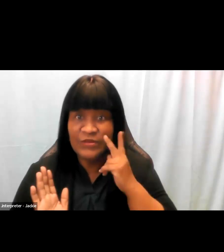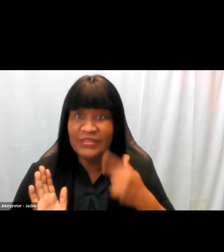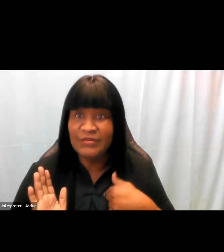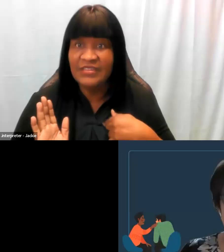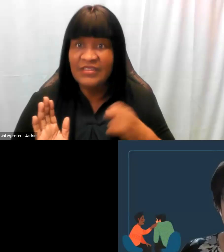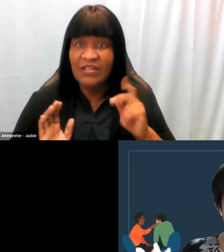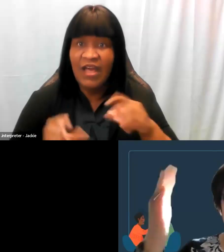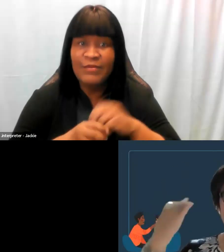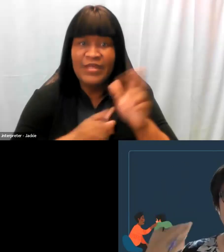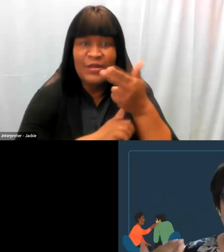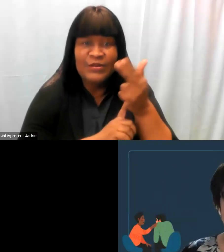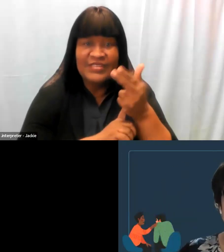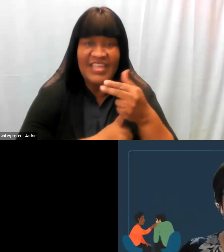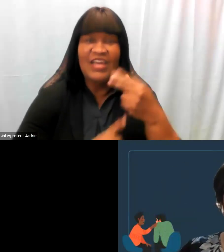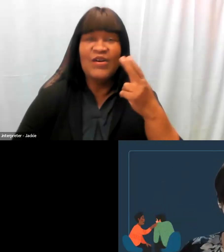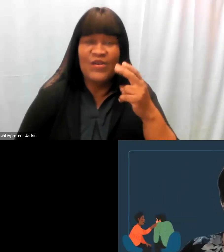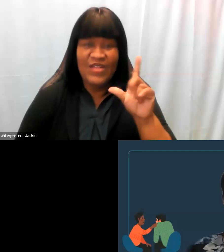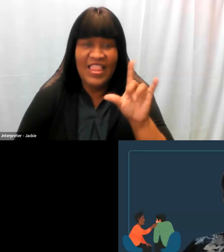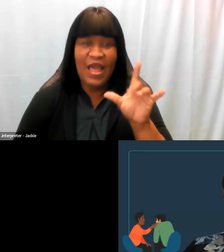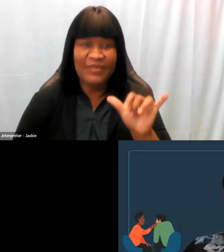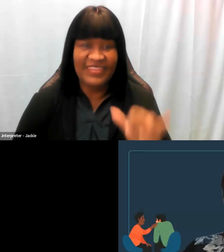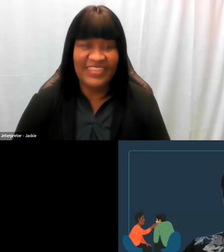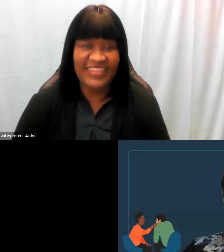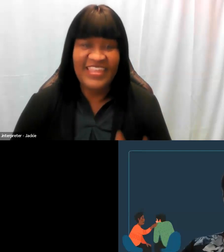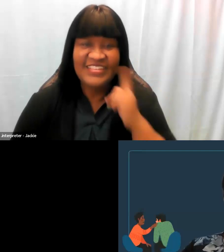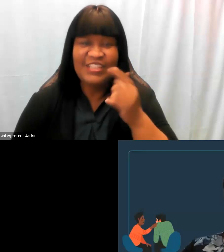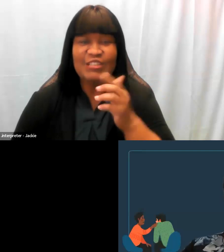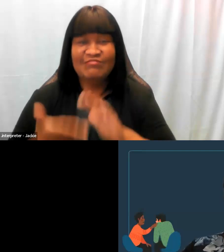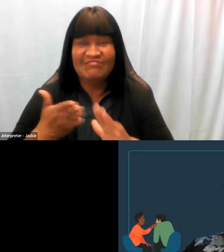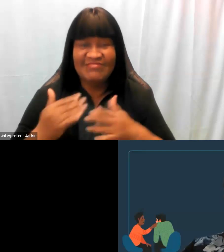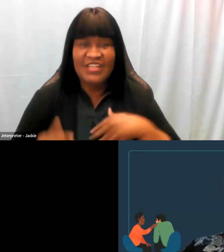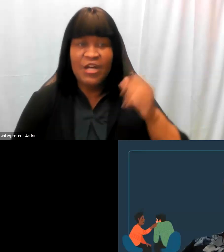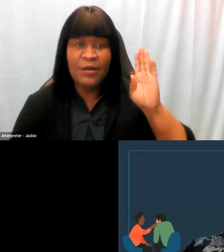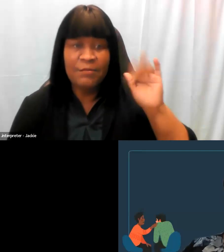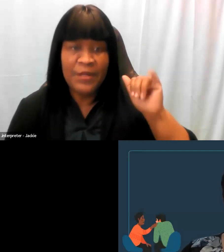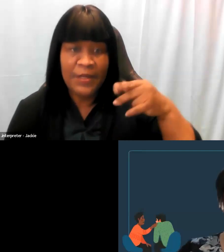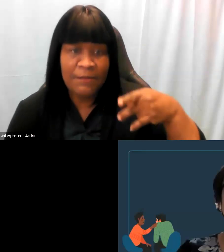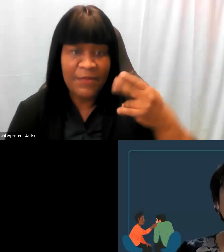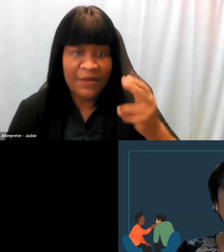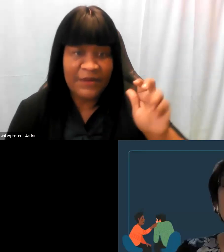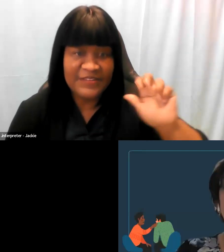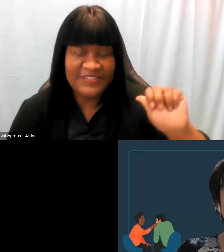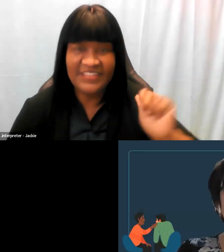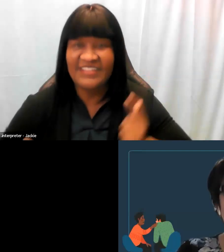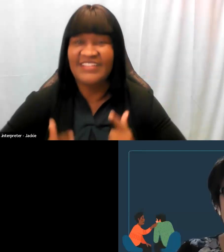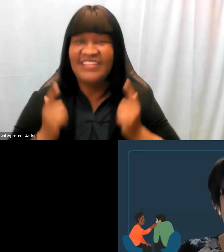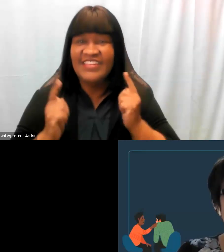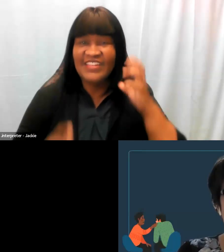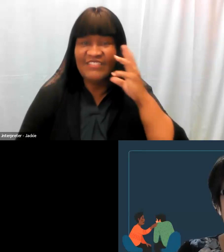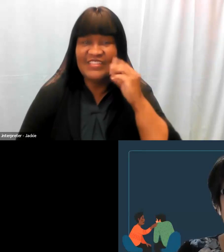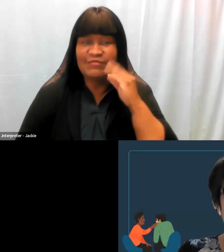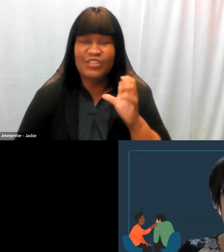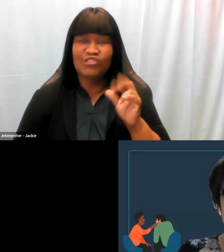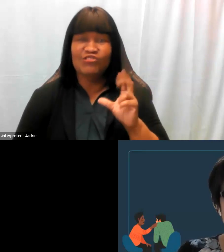Okay, I'm in a hotel lobby, so if there's background noise, please forgive me. My name is Vipasha. I'm on the lived experience. I'm on the CRIS